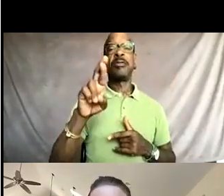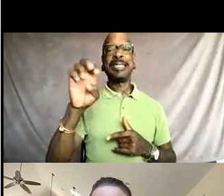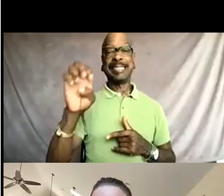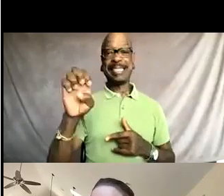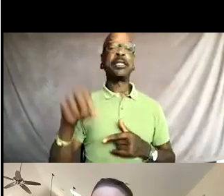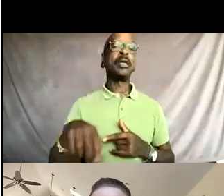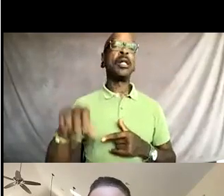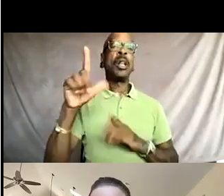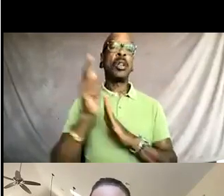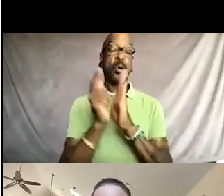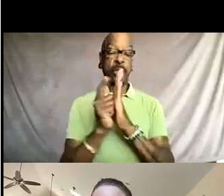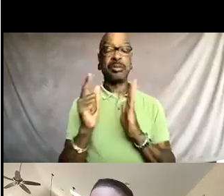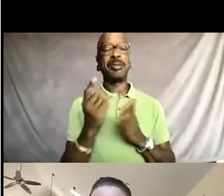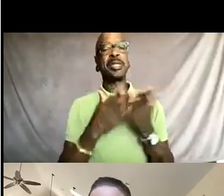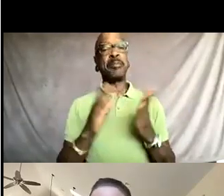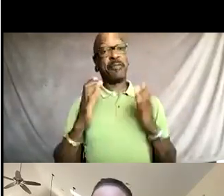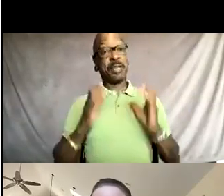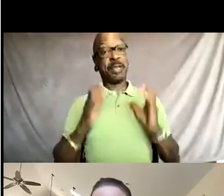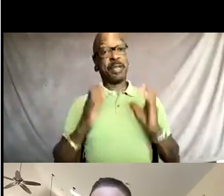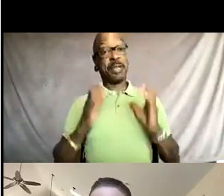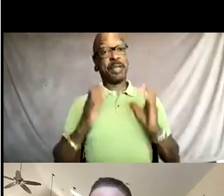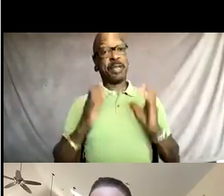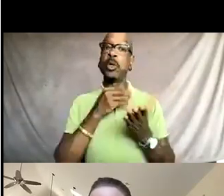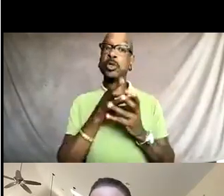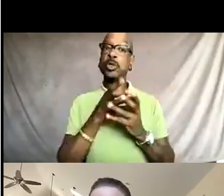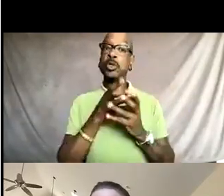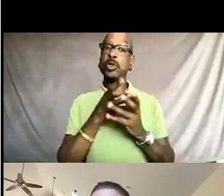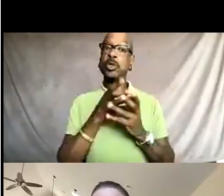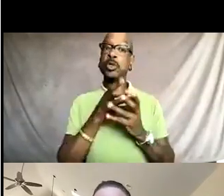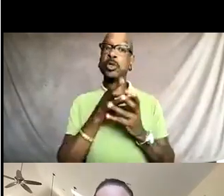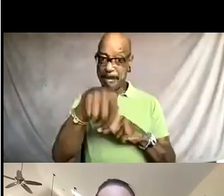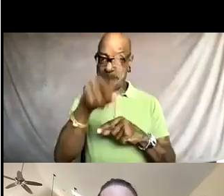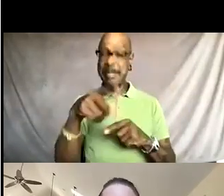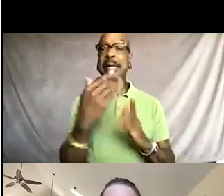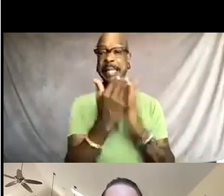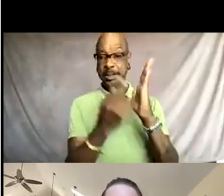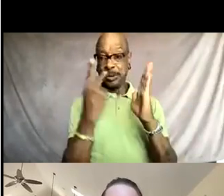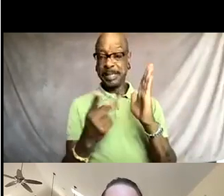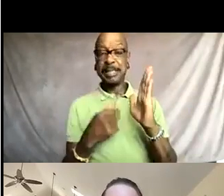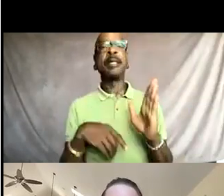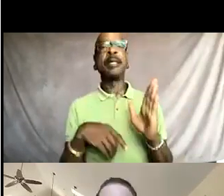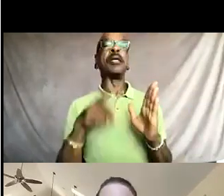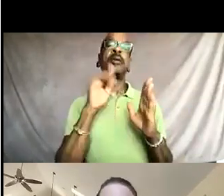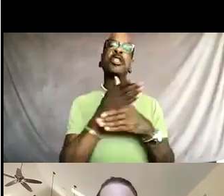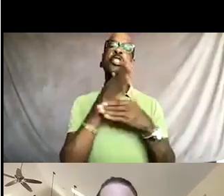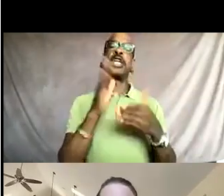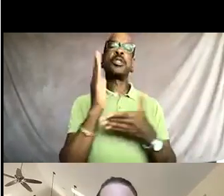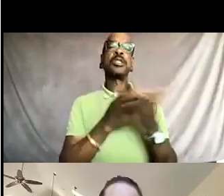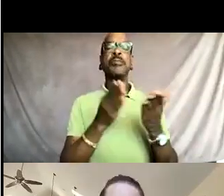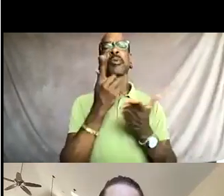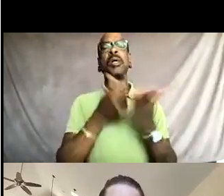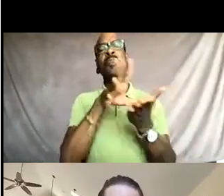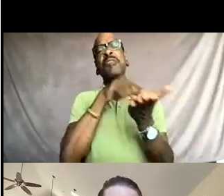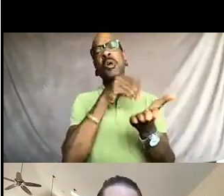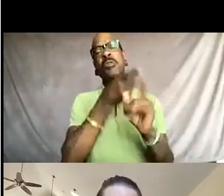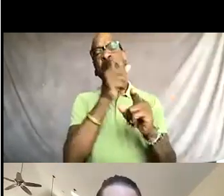lot from them. There's still so much to learn, but we're going to share like some of the wisdom that we've been able to gain so far today. But we